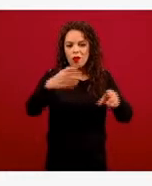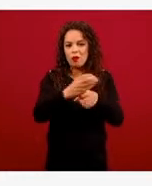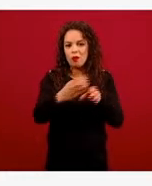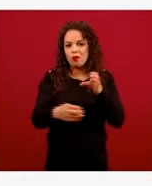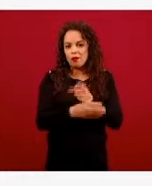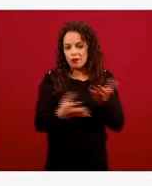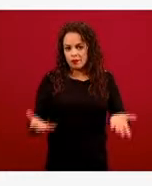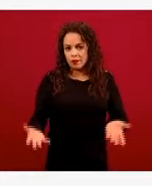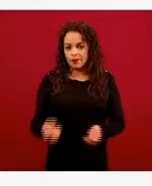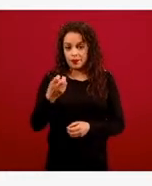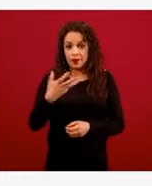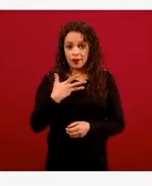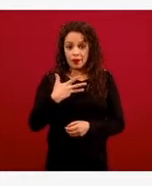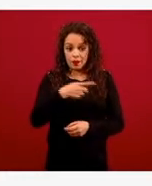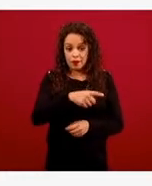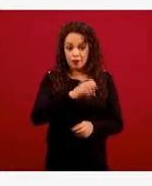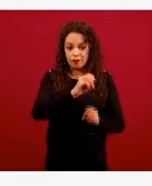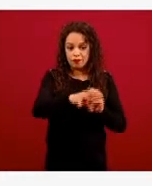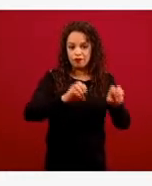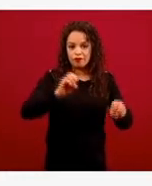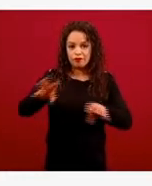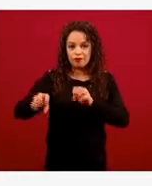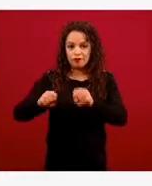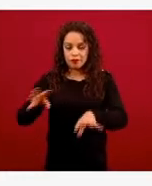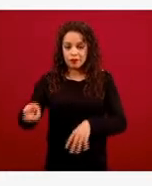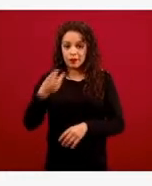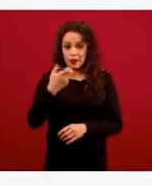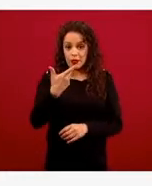some saliva droplets or